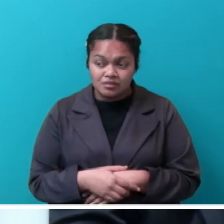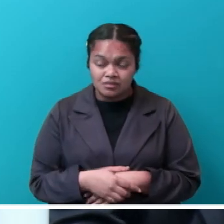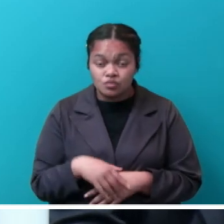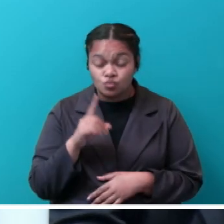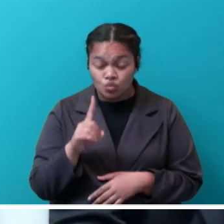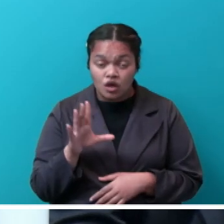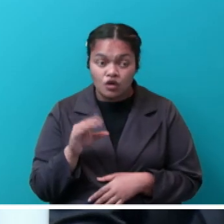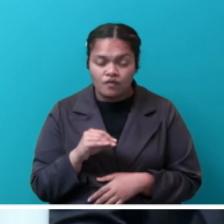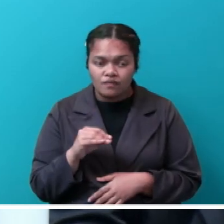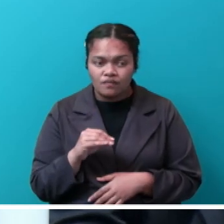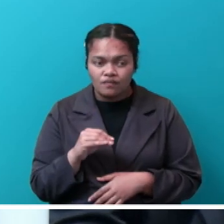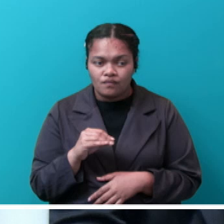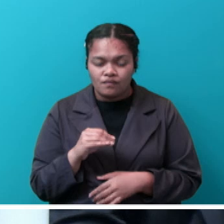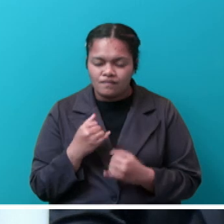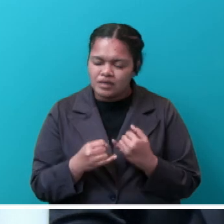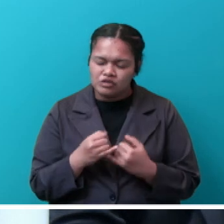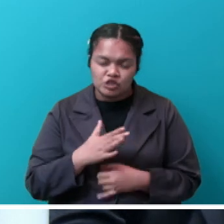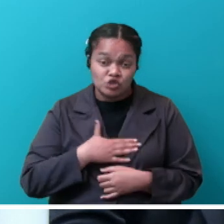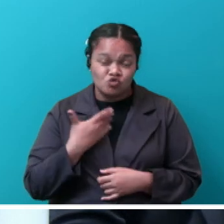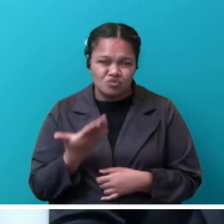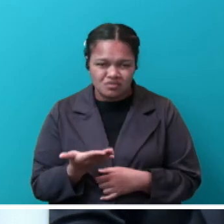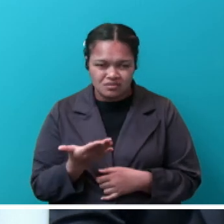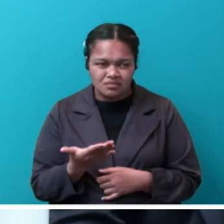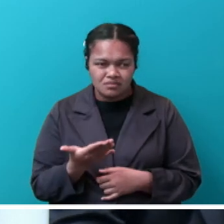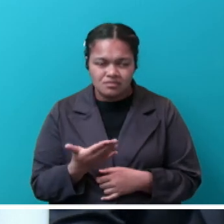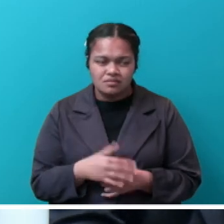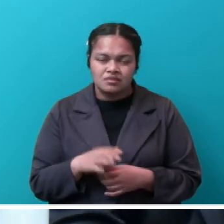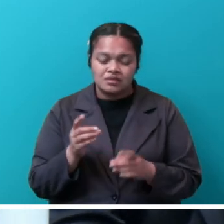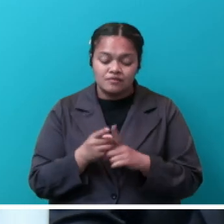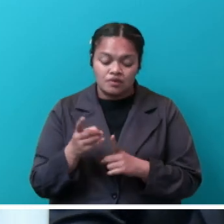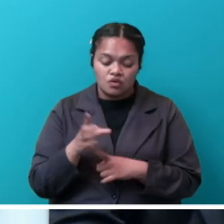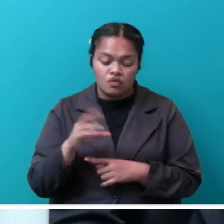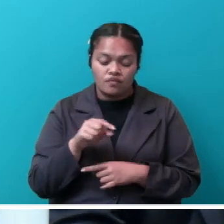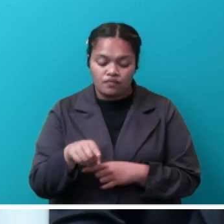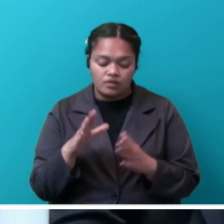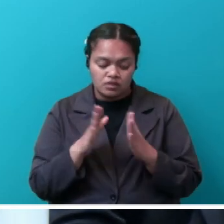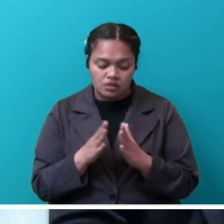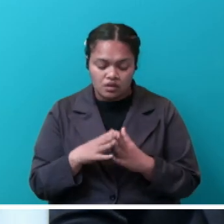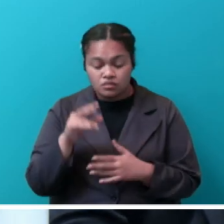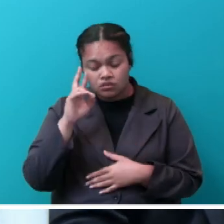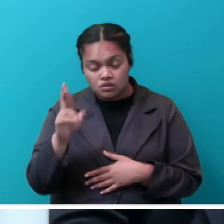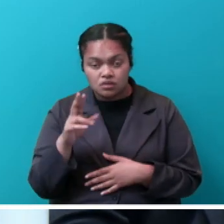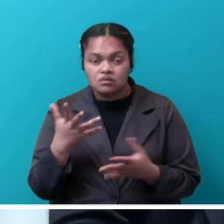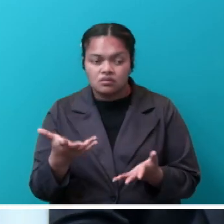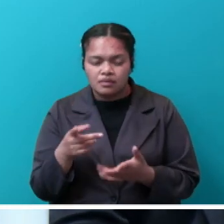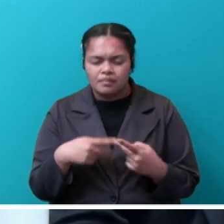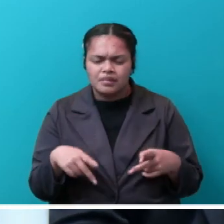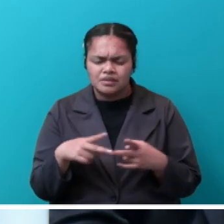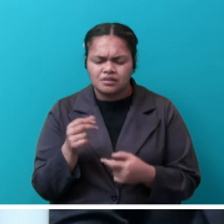of the very interesting feature about the development of Keiyasi, Mr. Speaker, sir, is this place becoming